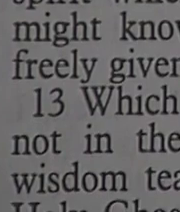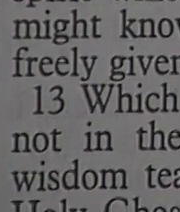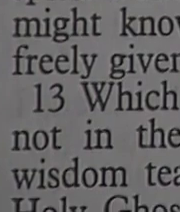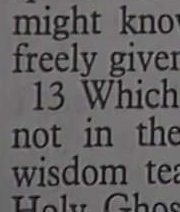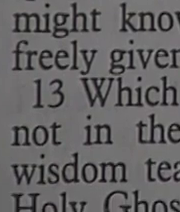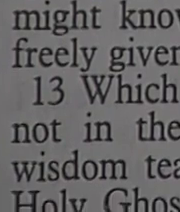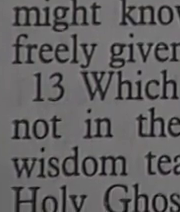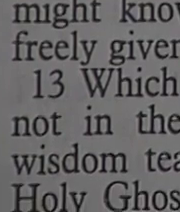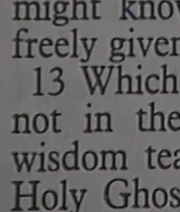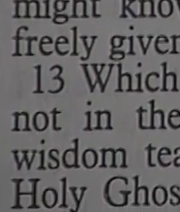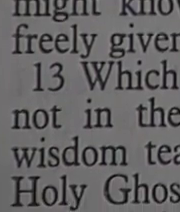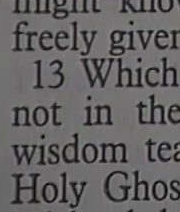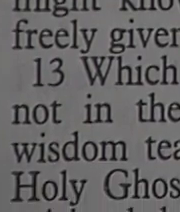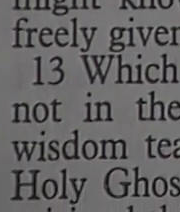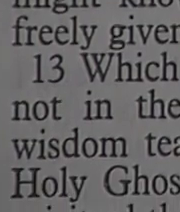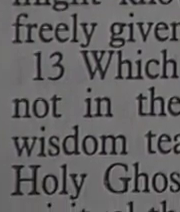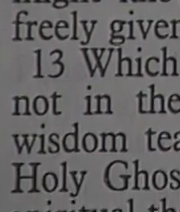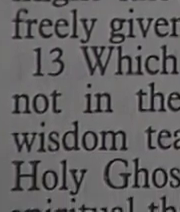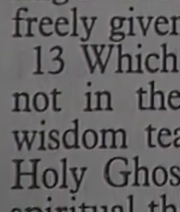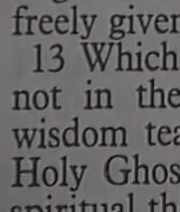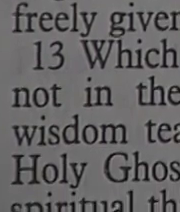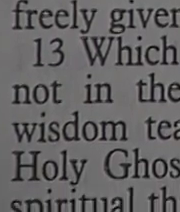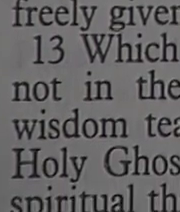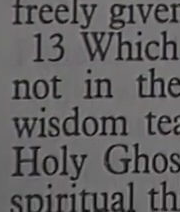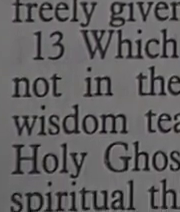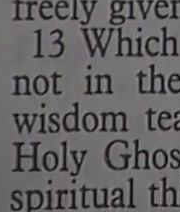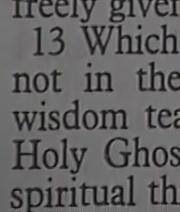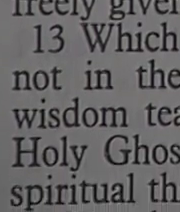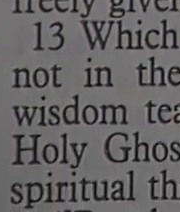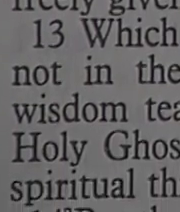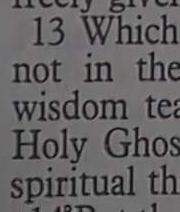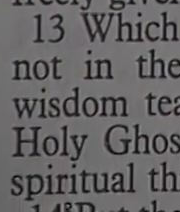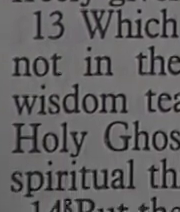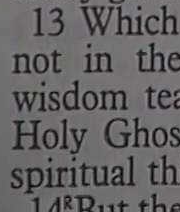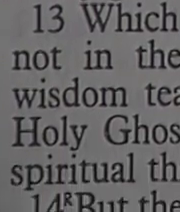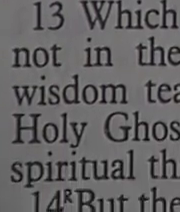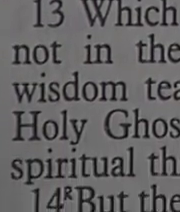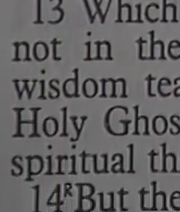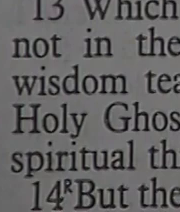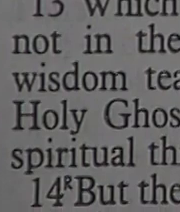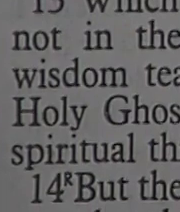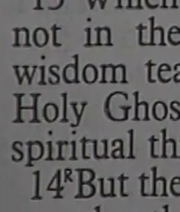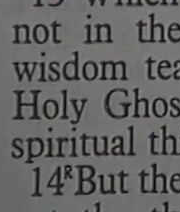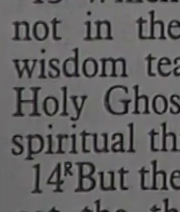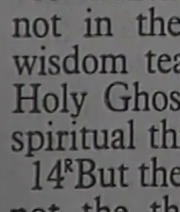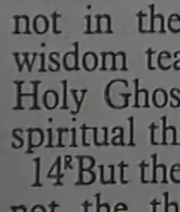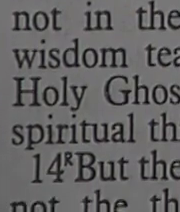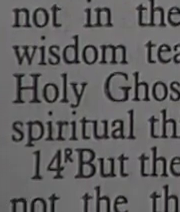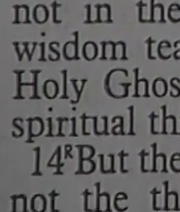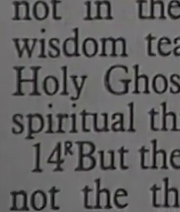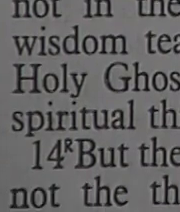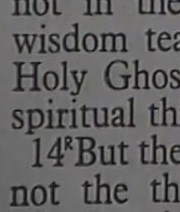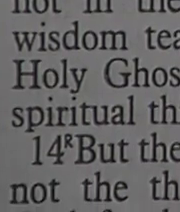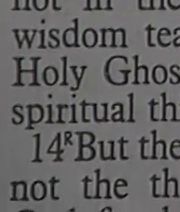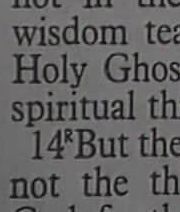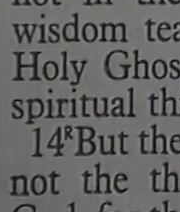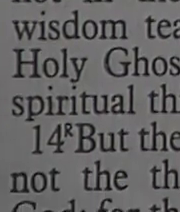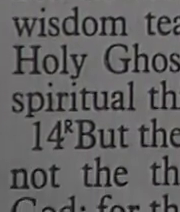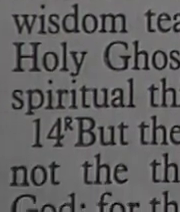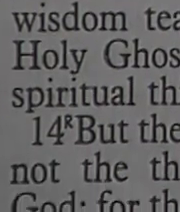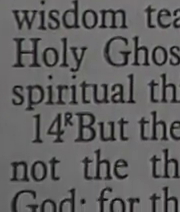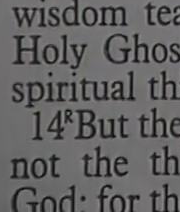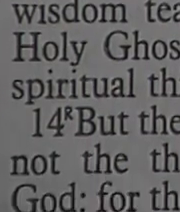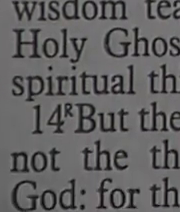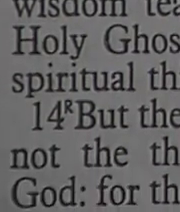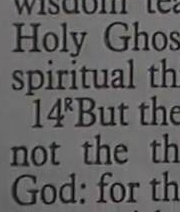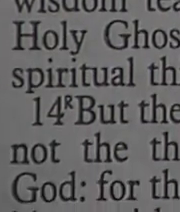we have received not the spirit of the world, but the Spirit which is of God, that we might know the things that are freely given to